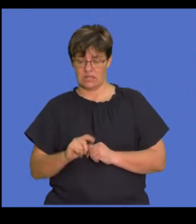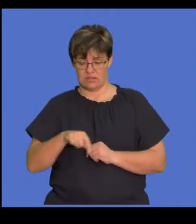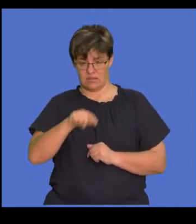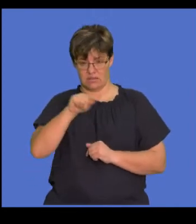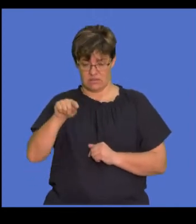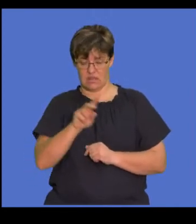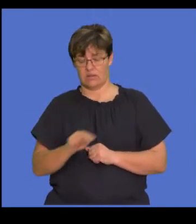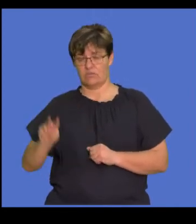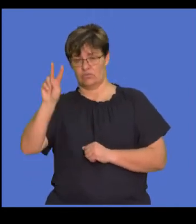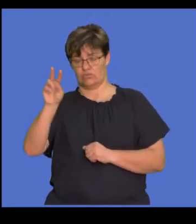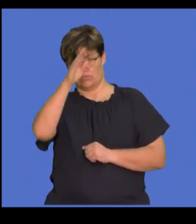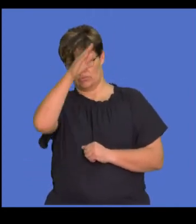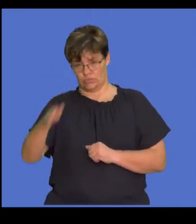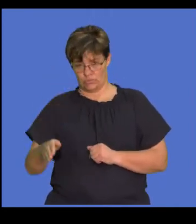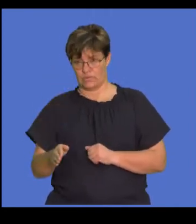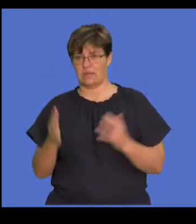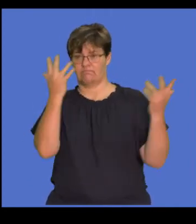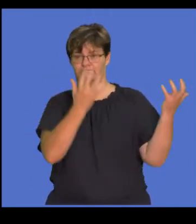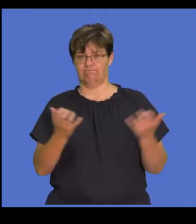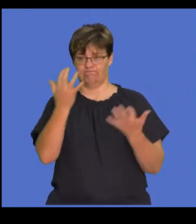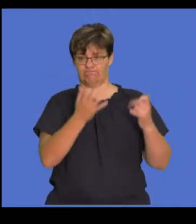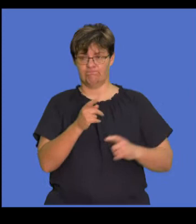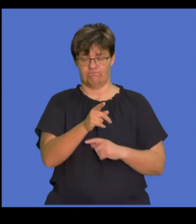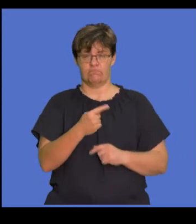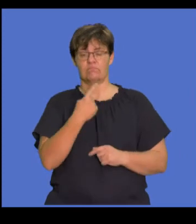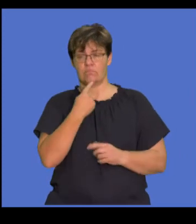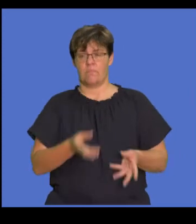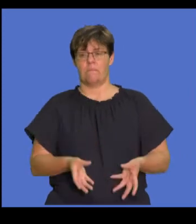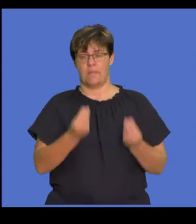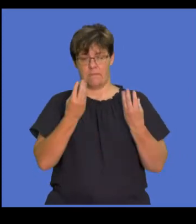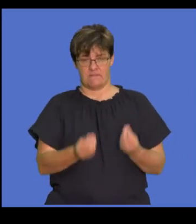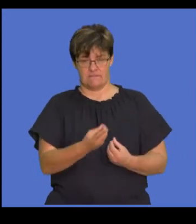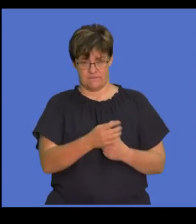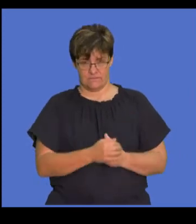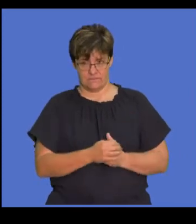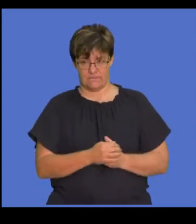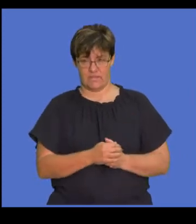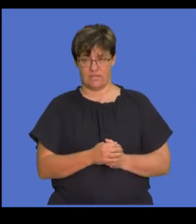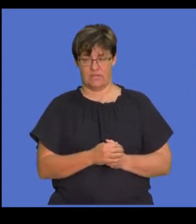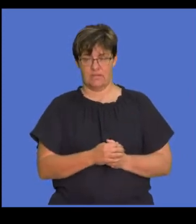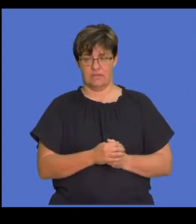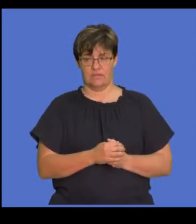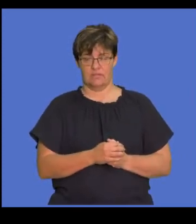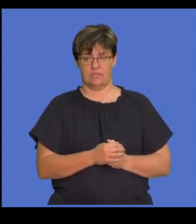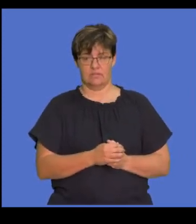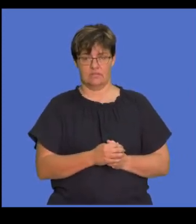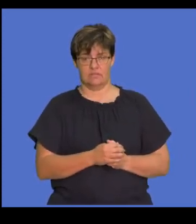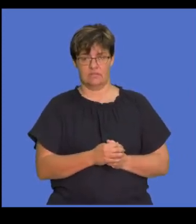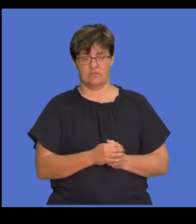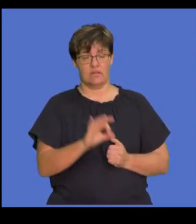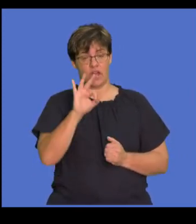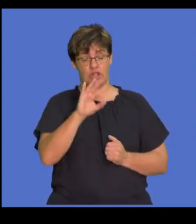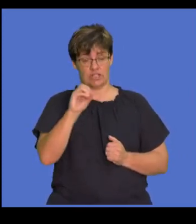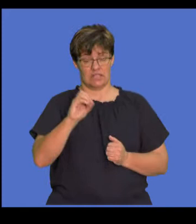hypotenuse side is 2. And then you can then work around whatever that we have here. So